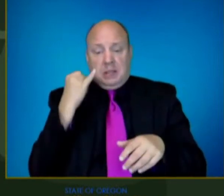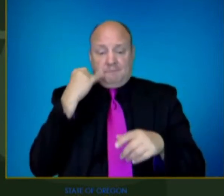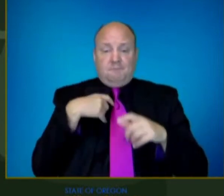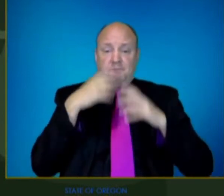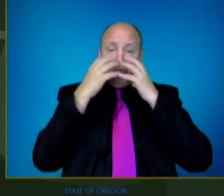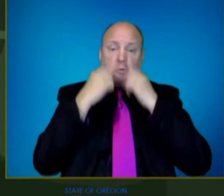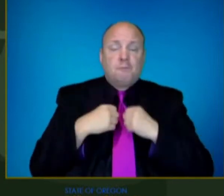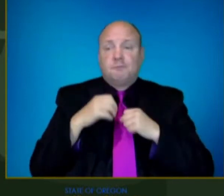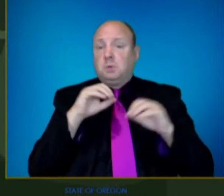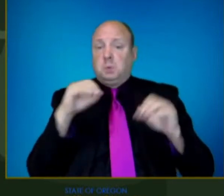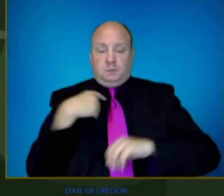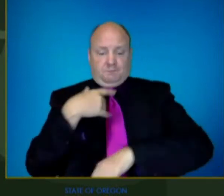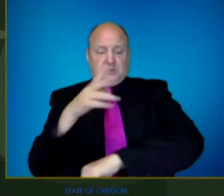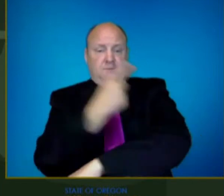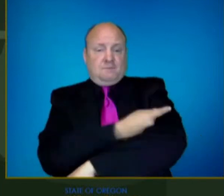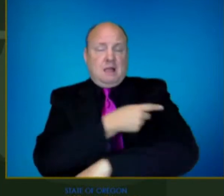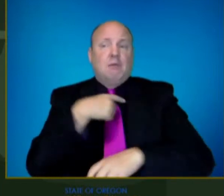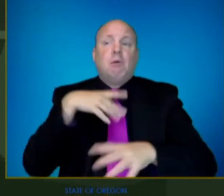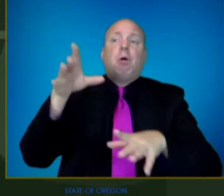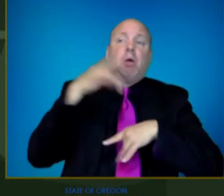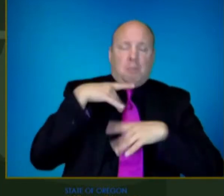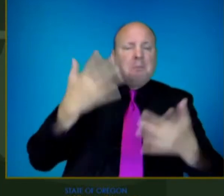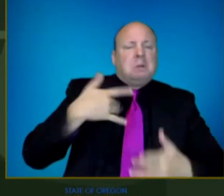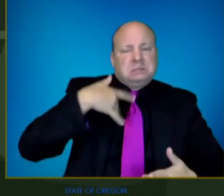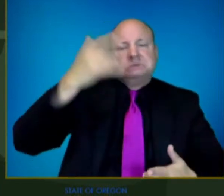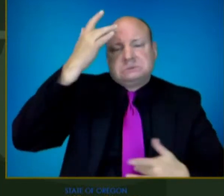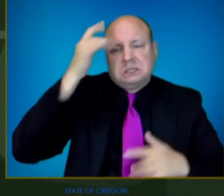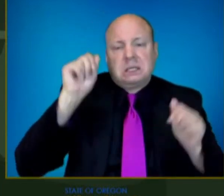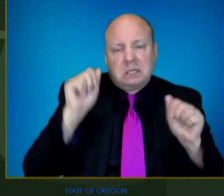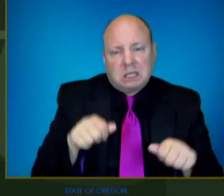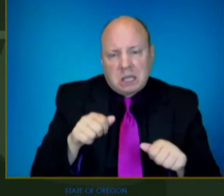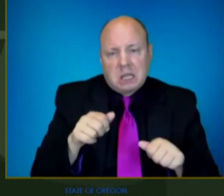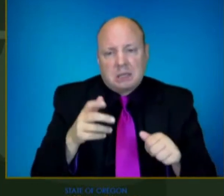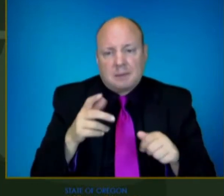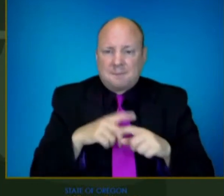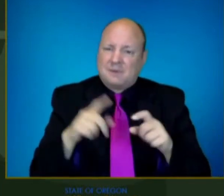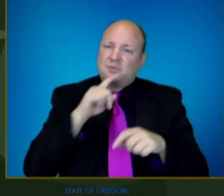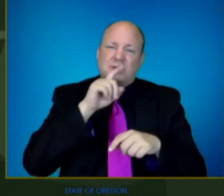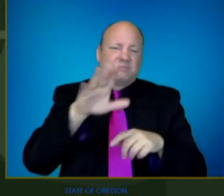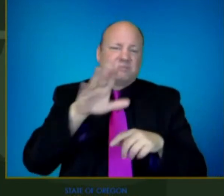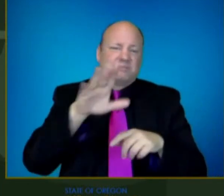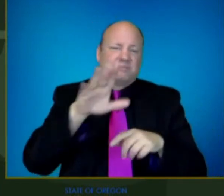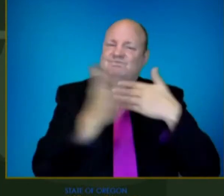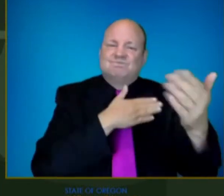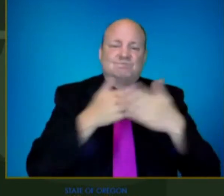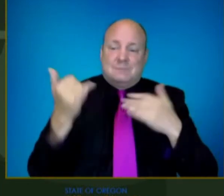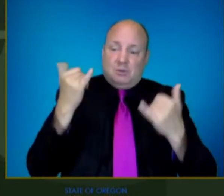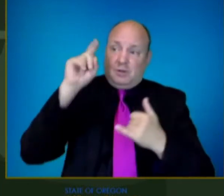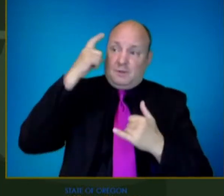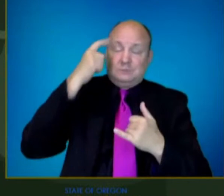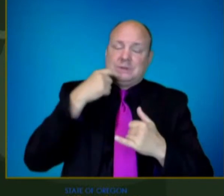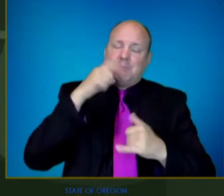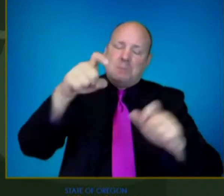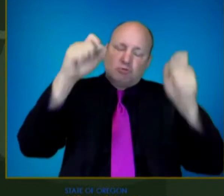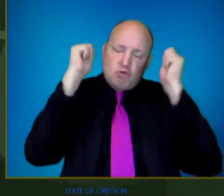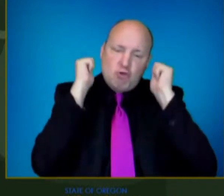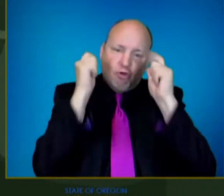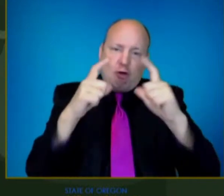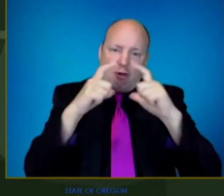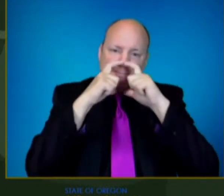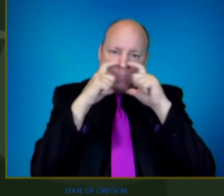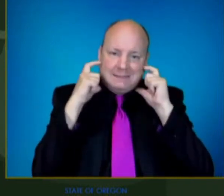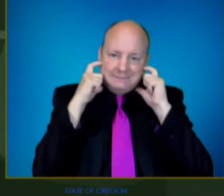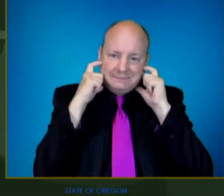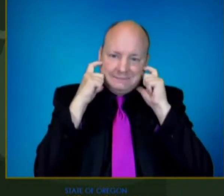we all wear a mask indoors in public, we will slow the spread we are currently seeing that threatens to overtop